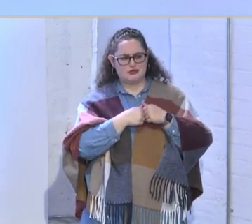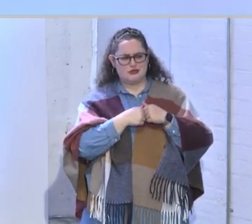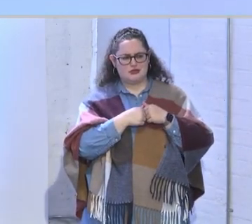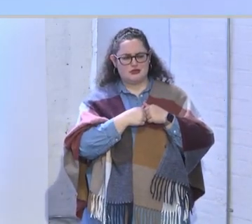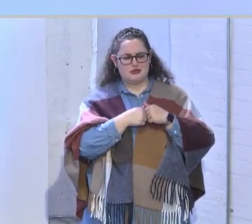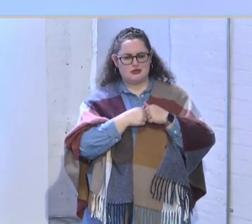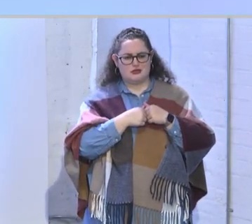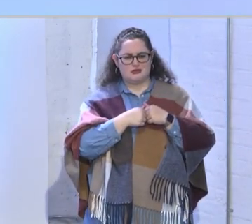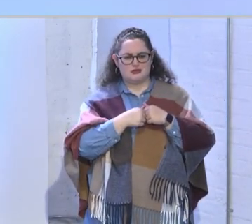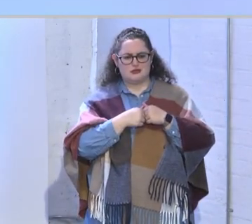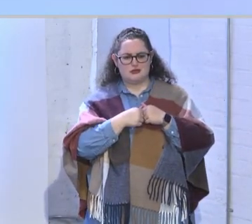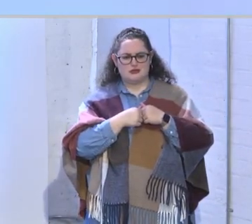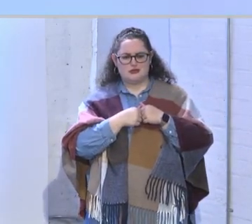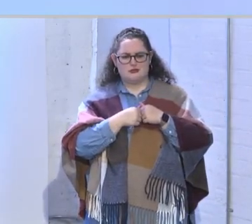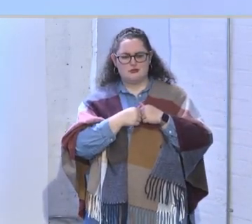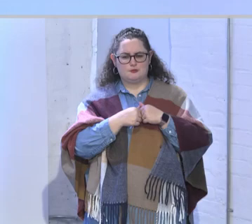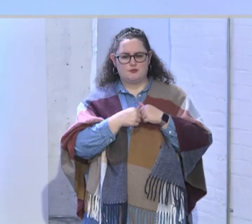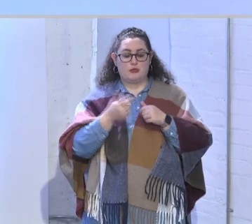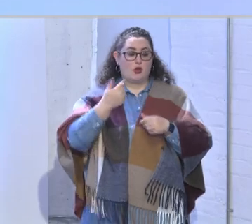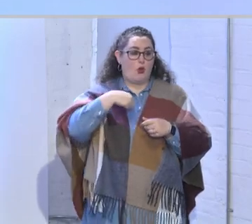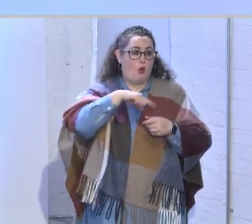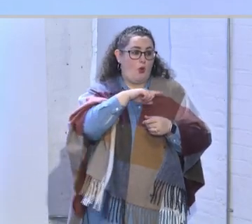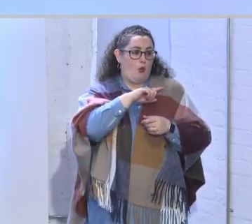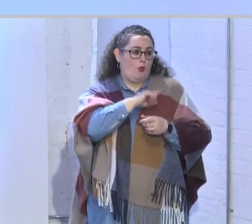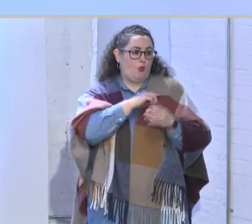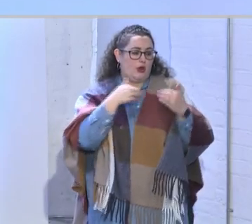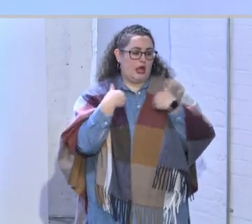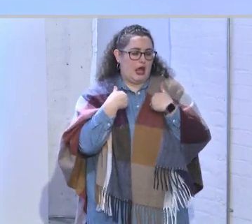or economists, but we are going through